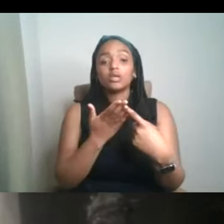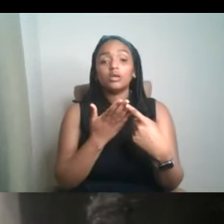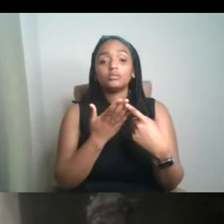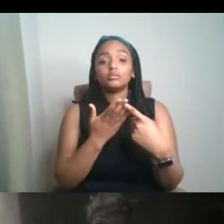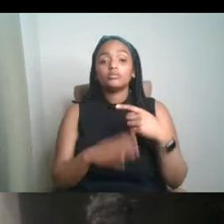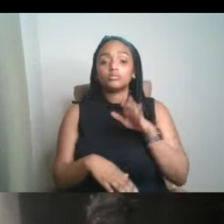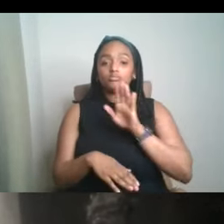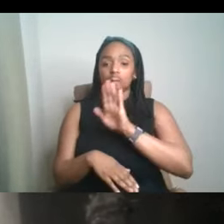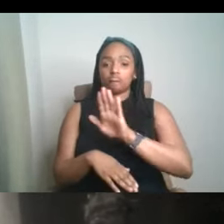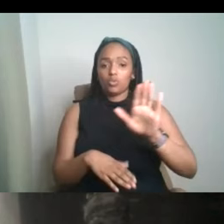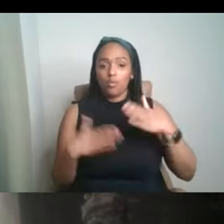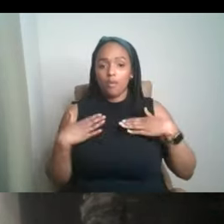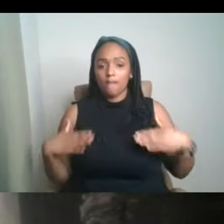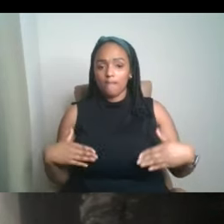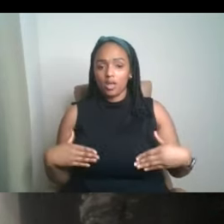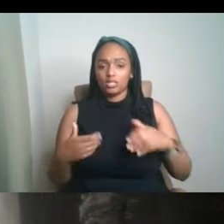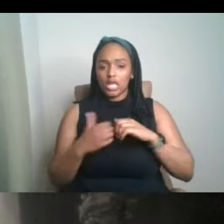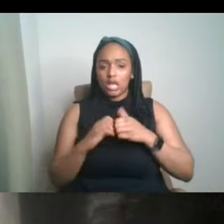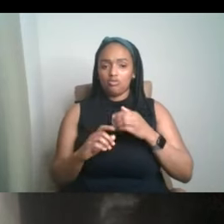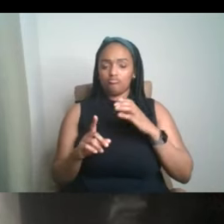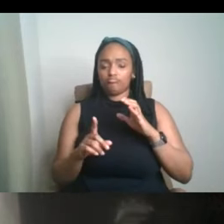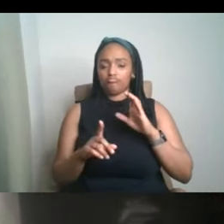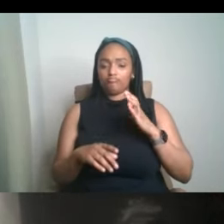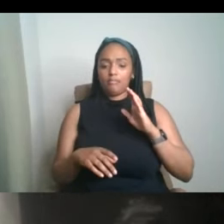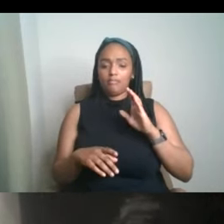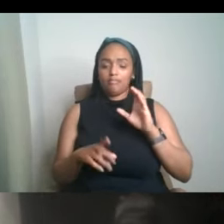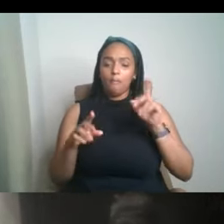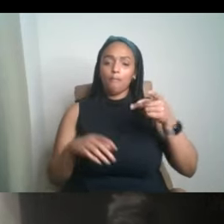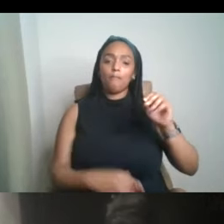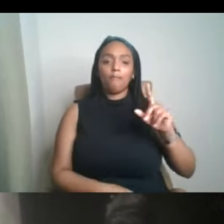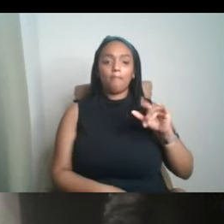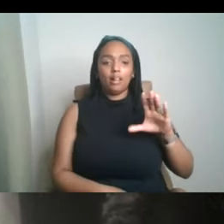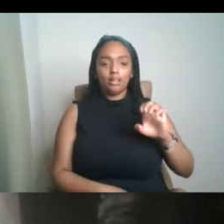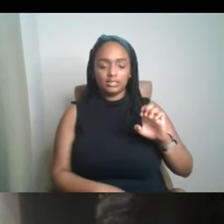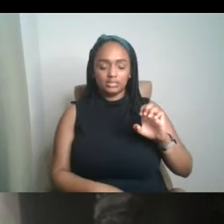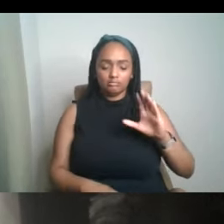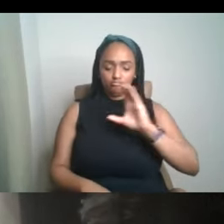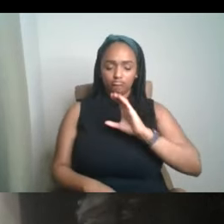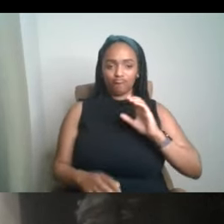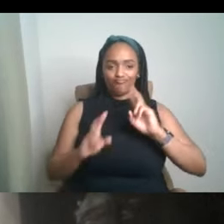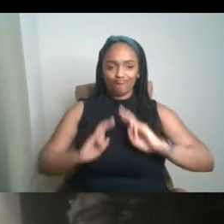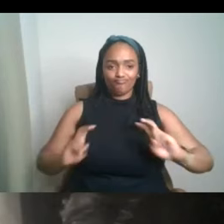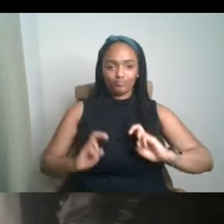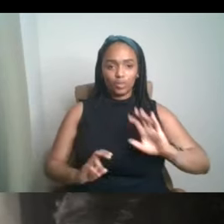bodies and like their journey with that. But yeah, any volunteers?